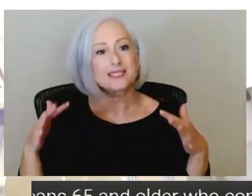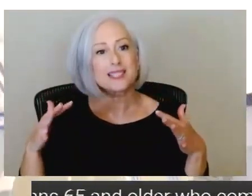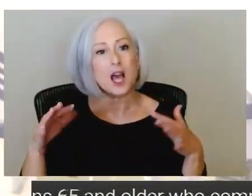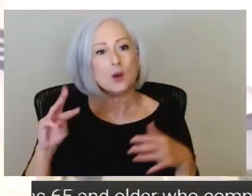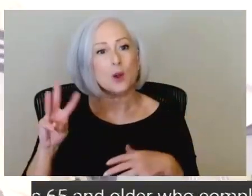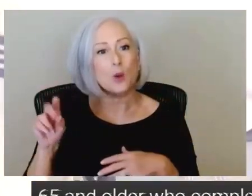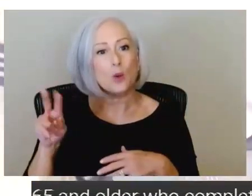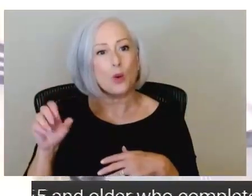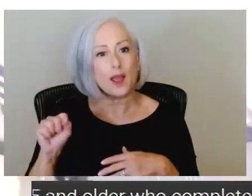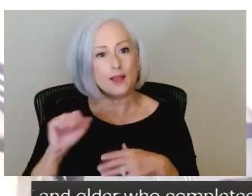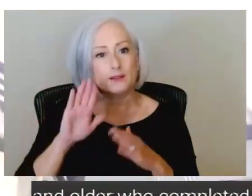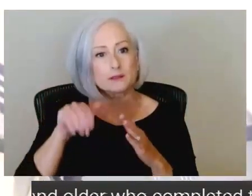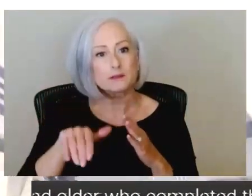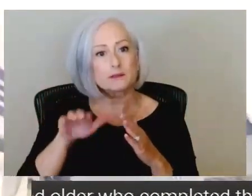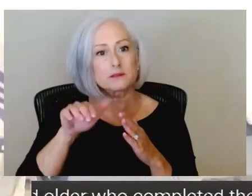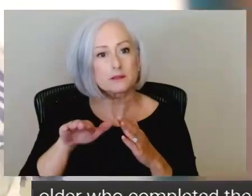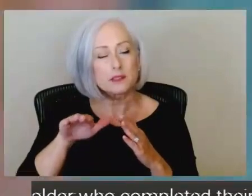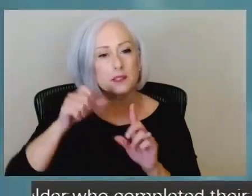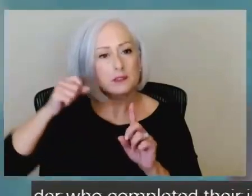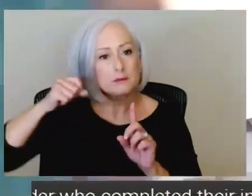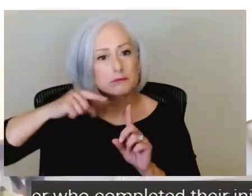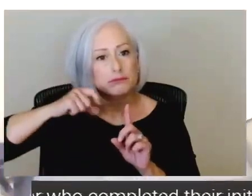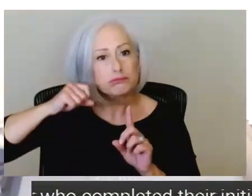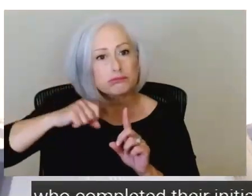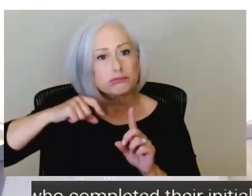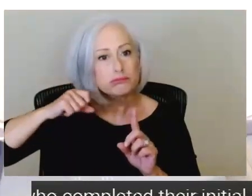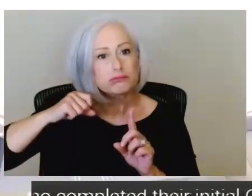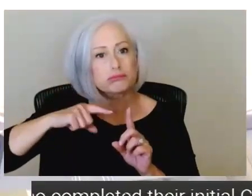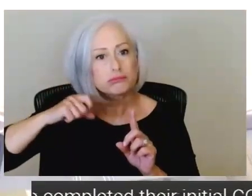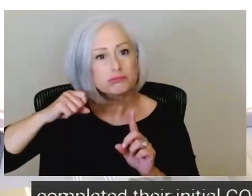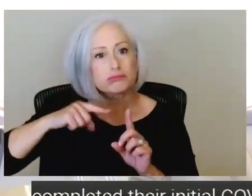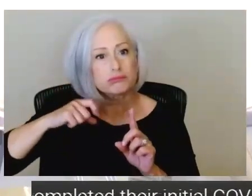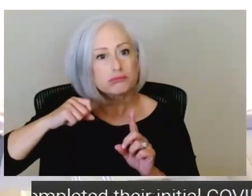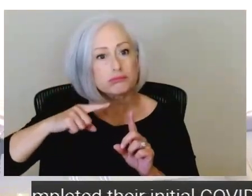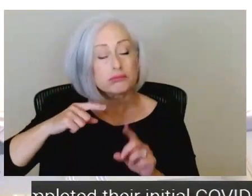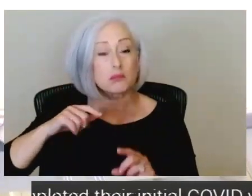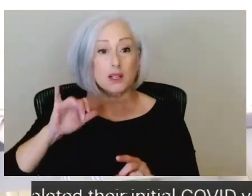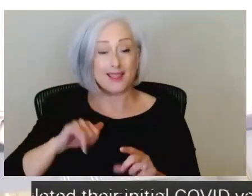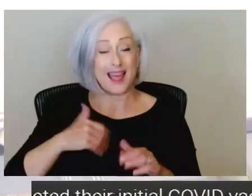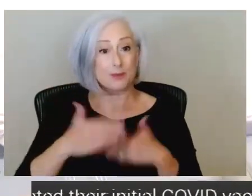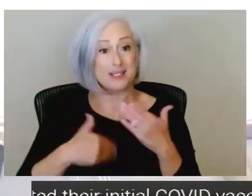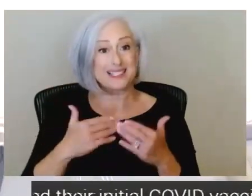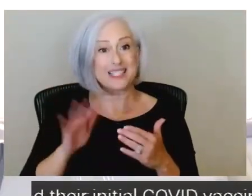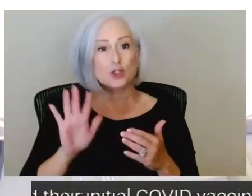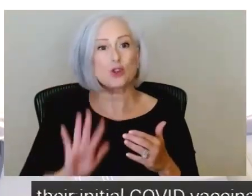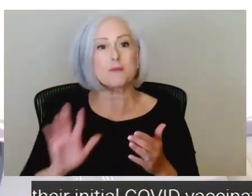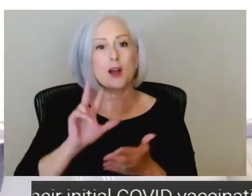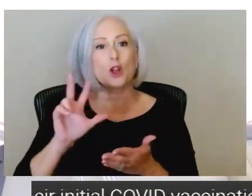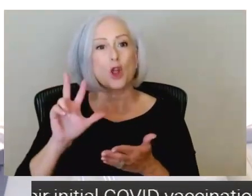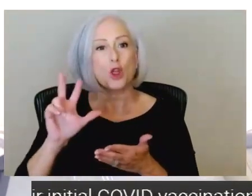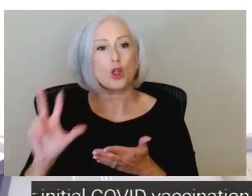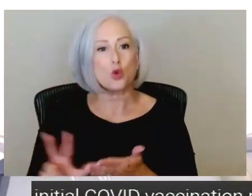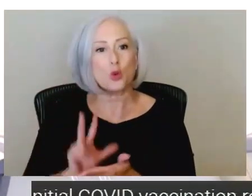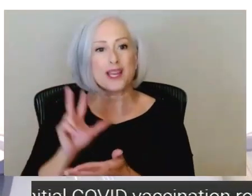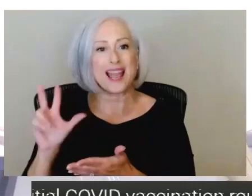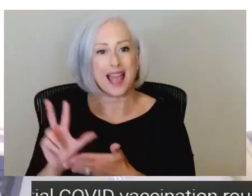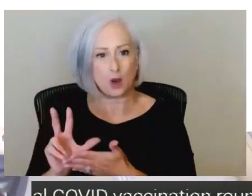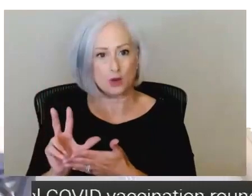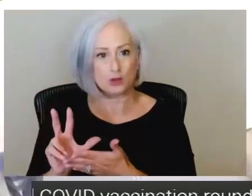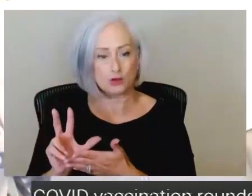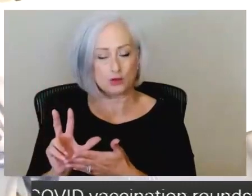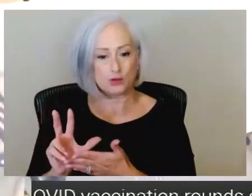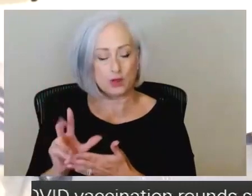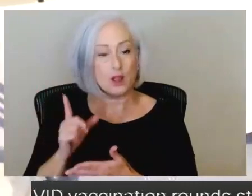targeting at certain areas of her brain. It's expected to take about 3 hours. They're in the surgery room right now, and then there's also